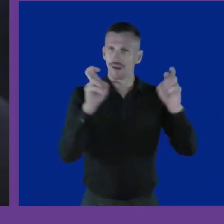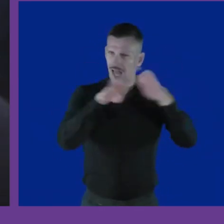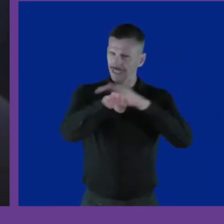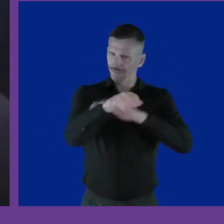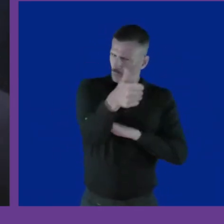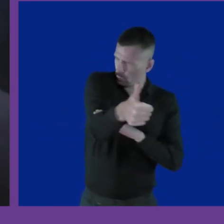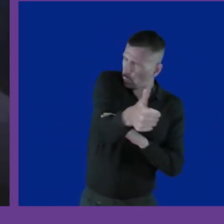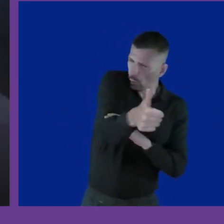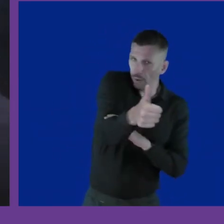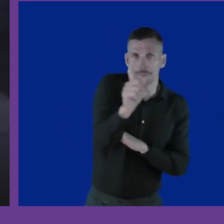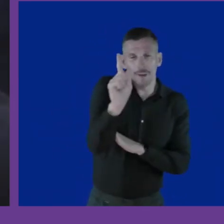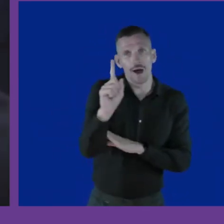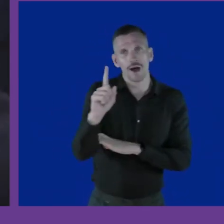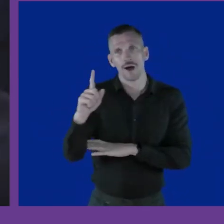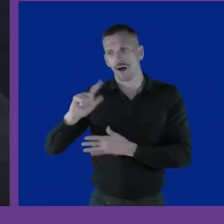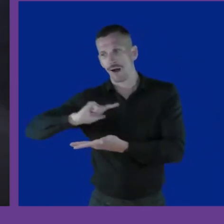our pockets.